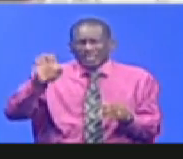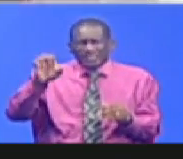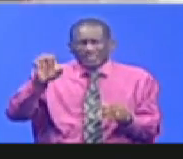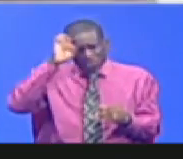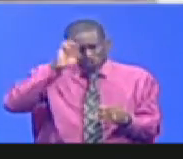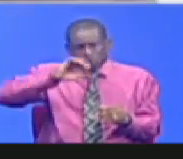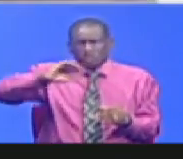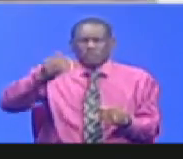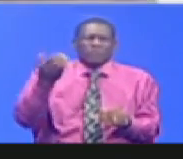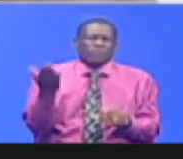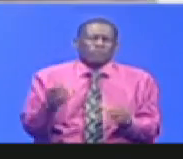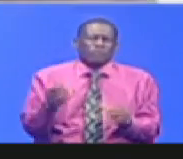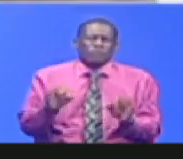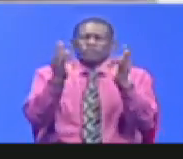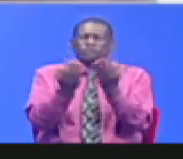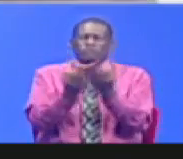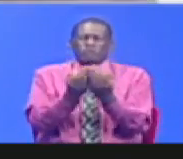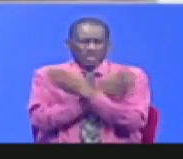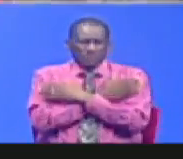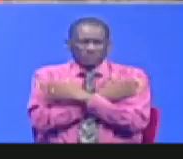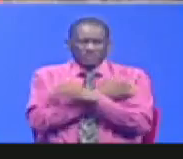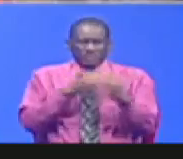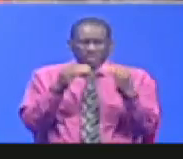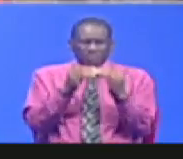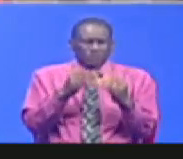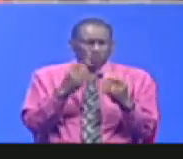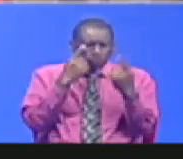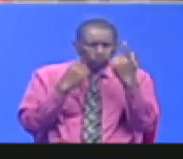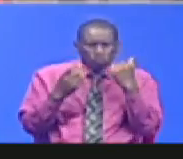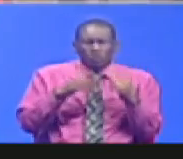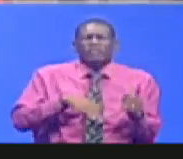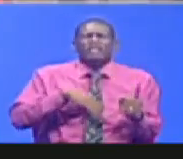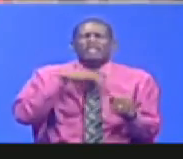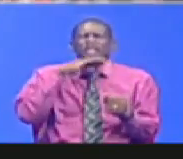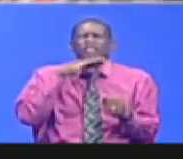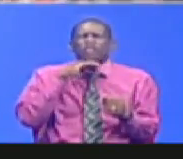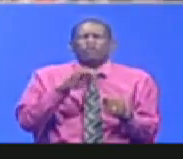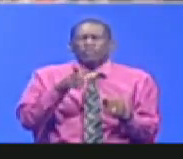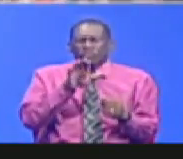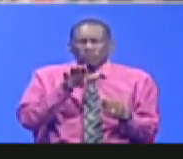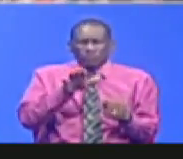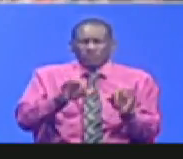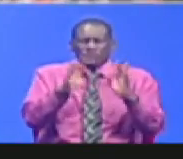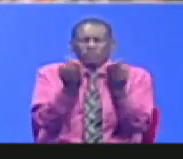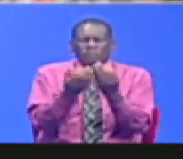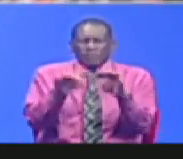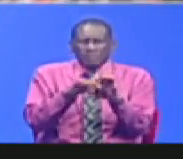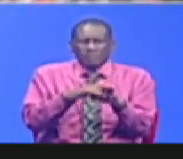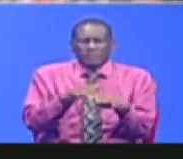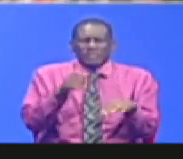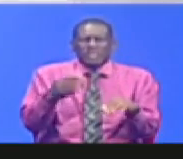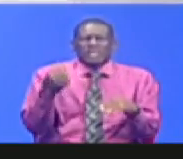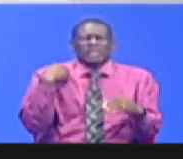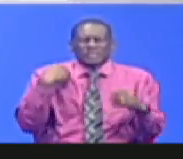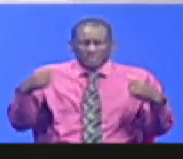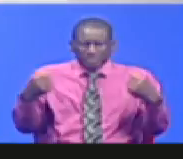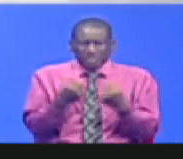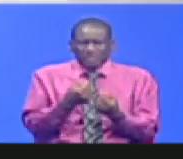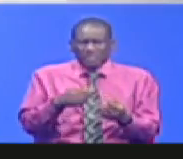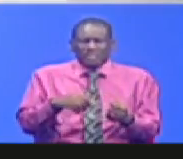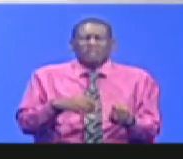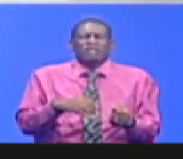Town. Family and friends have gathered to mourn the loss of two of their loved ones in a grisly accident yesterday. The deceased,